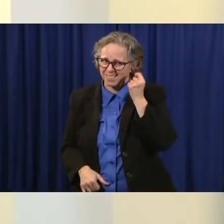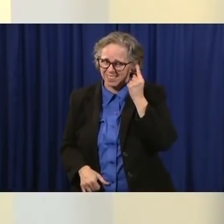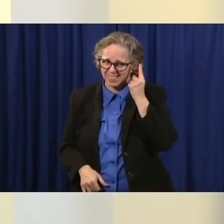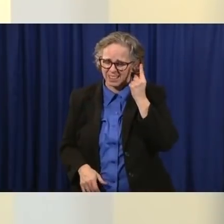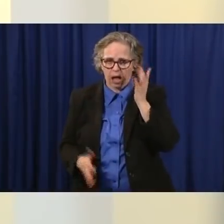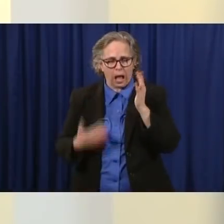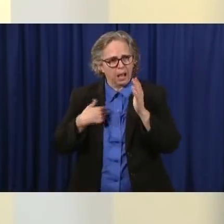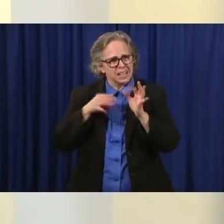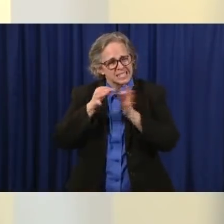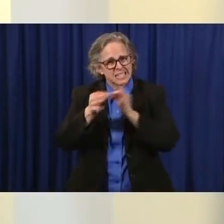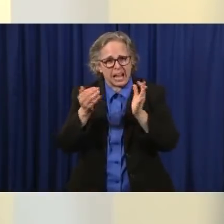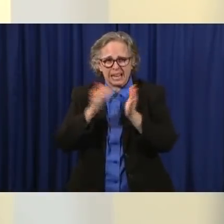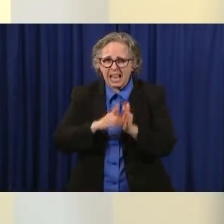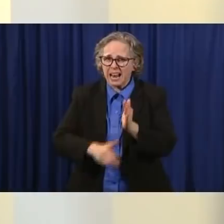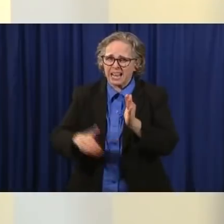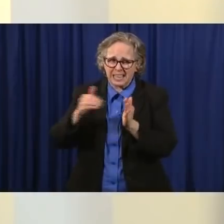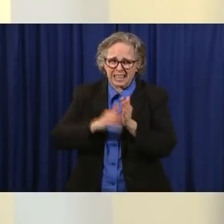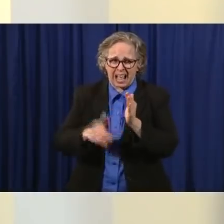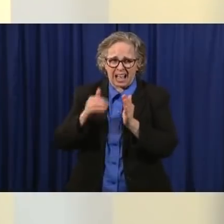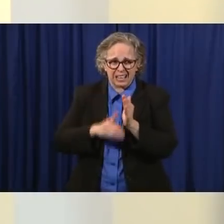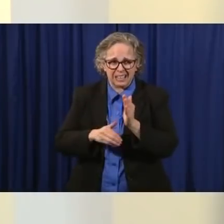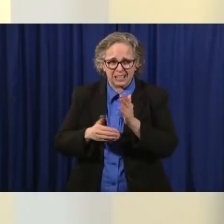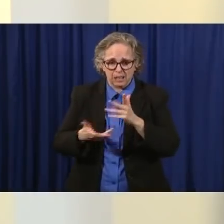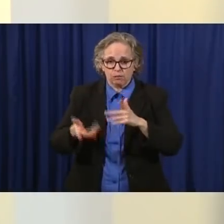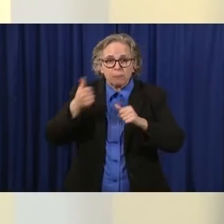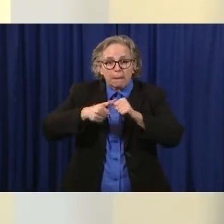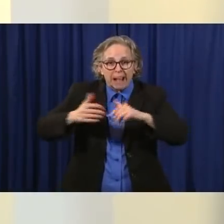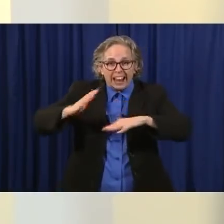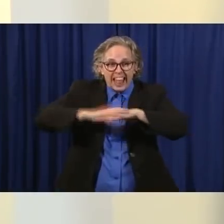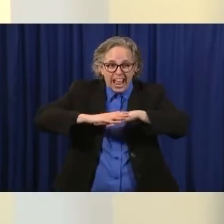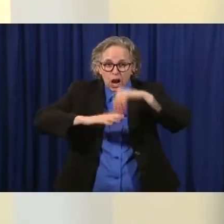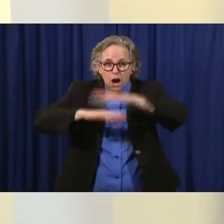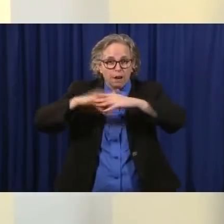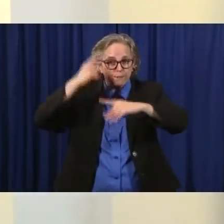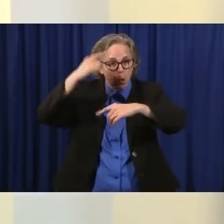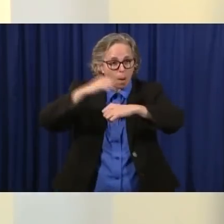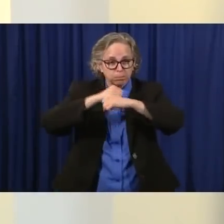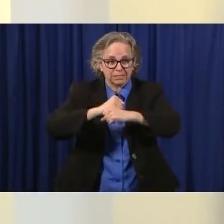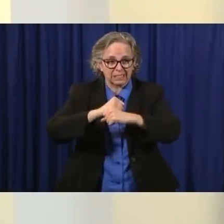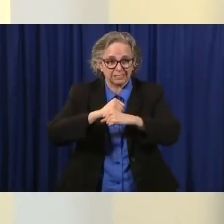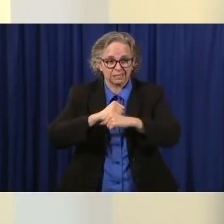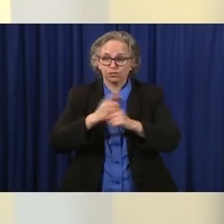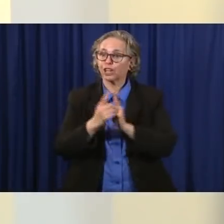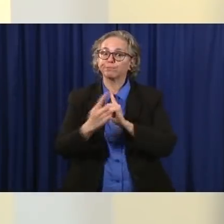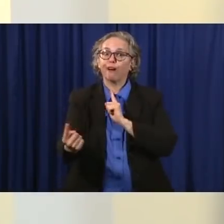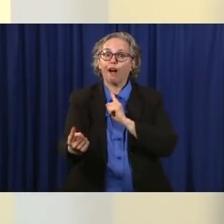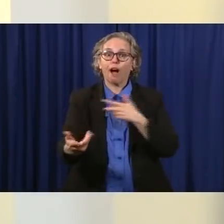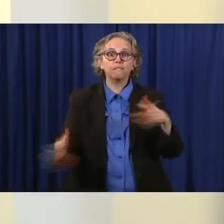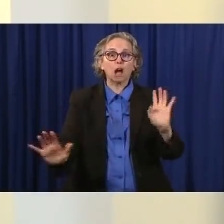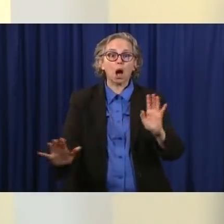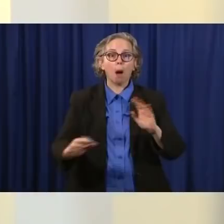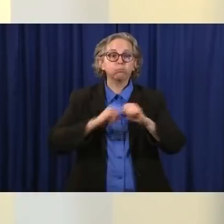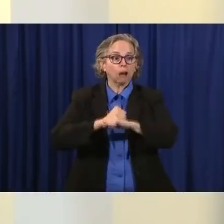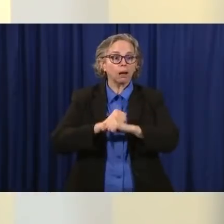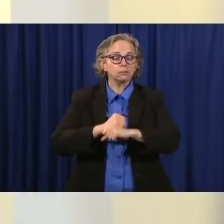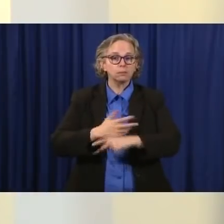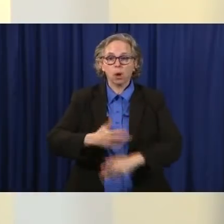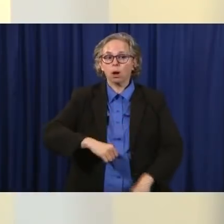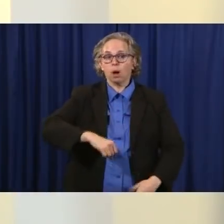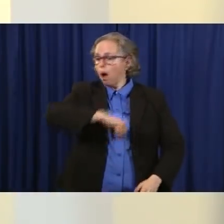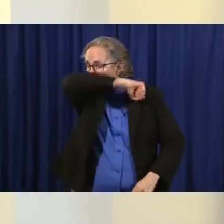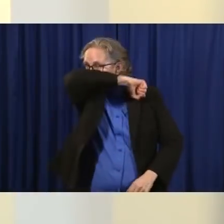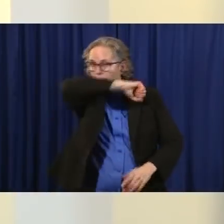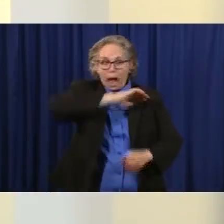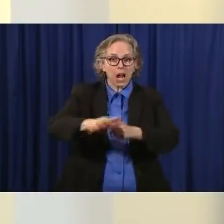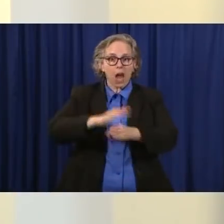not doing just one of them. It's not just being distant. It's not just, coughing this way. It's not just taking our